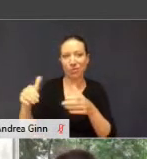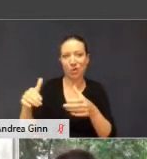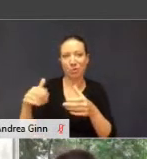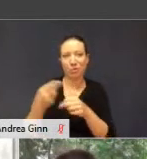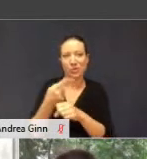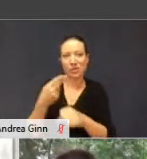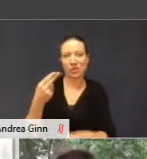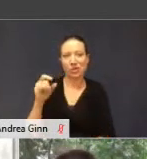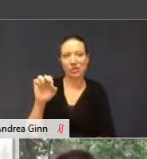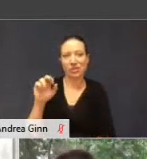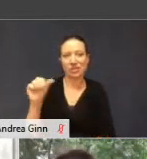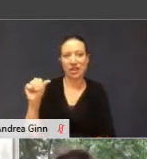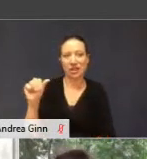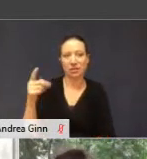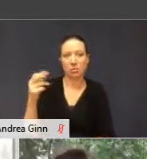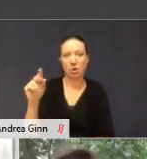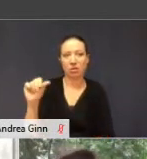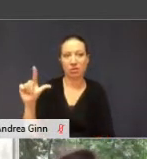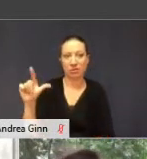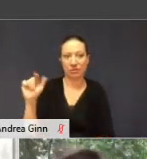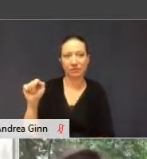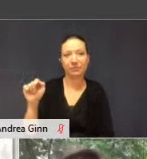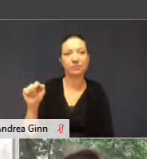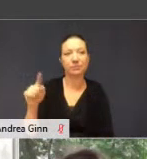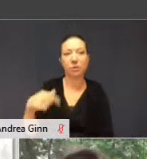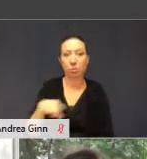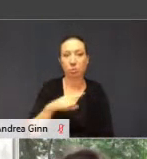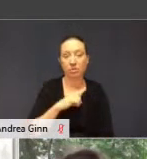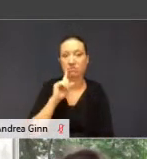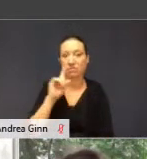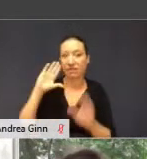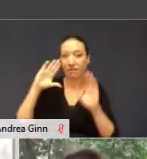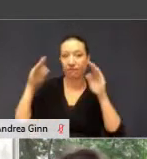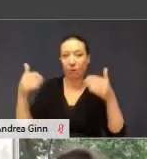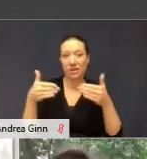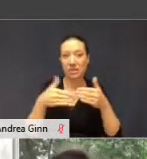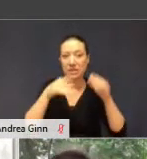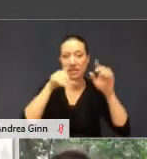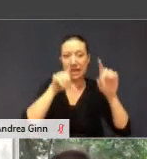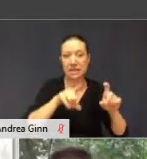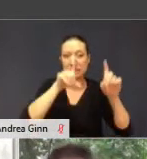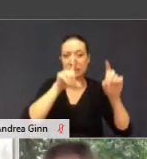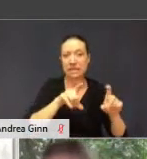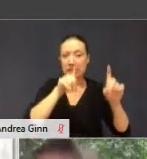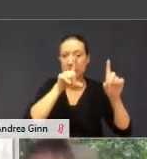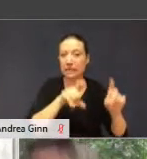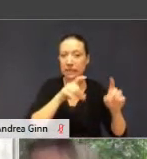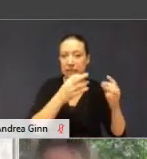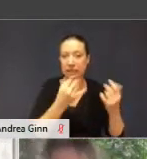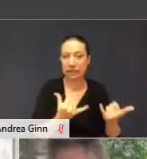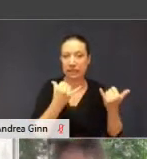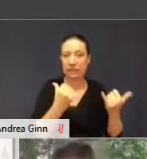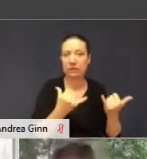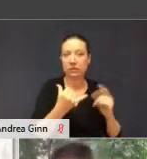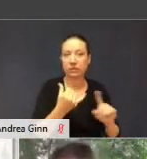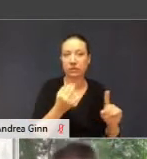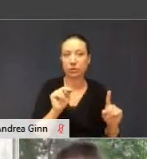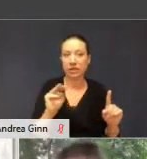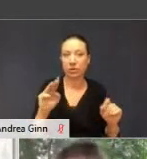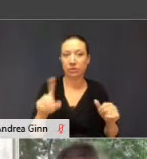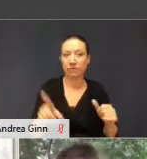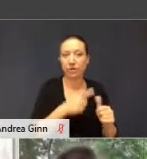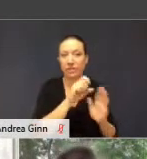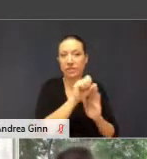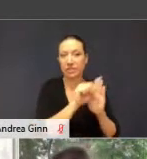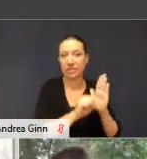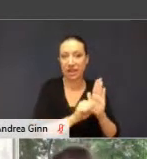HRSA portal. So we really have focused our efforts on the testing components. And so New Mexico was the first state